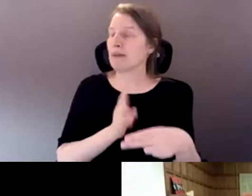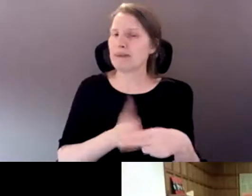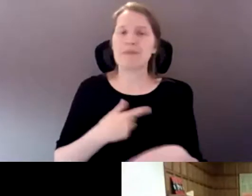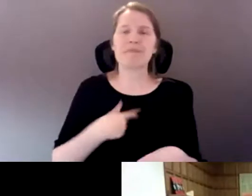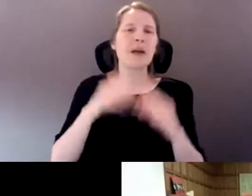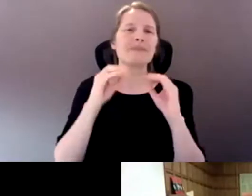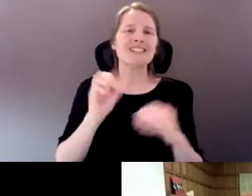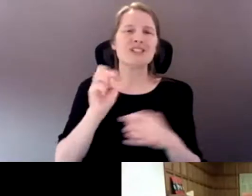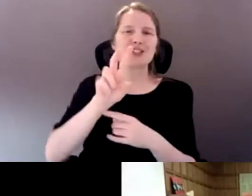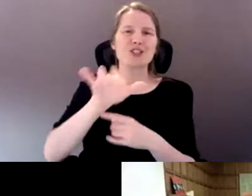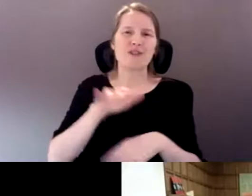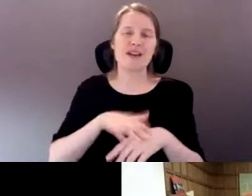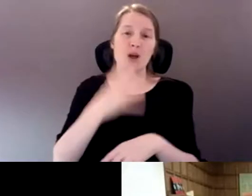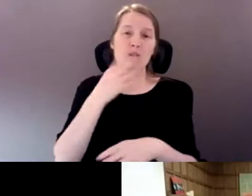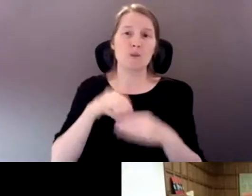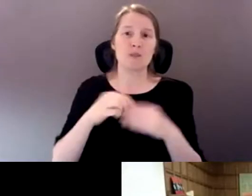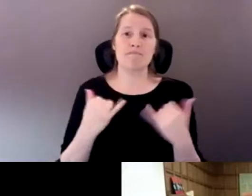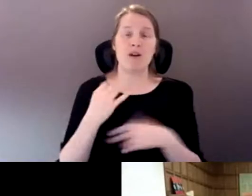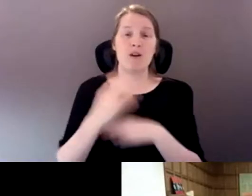semester on Jews in the modern world.